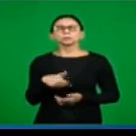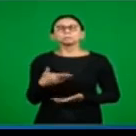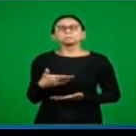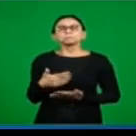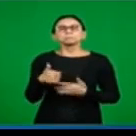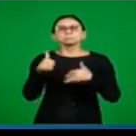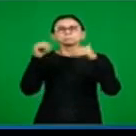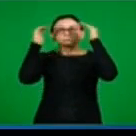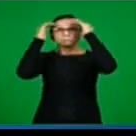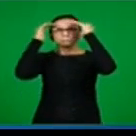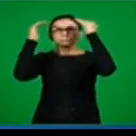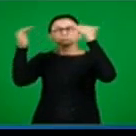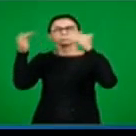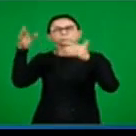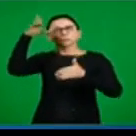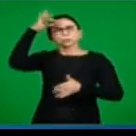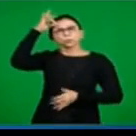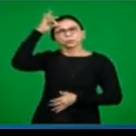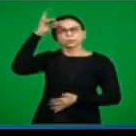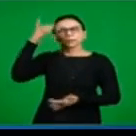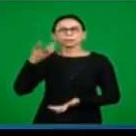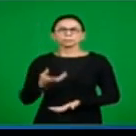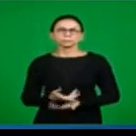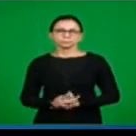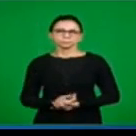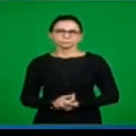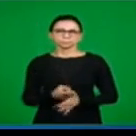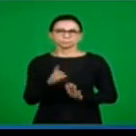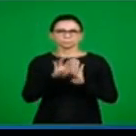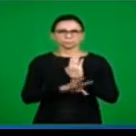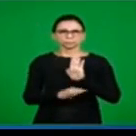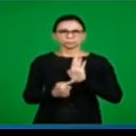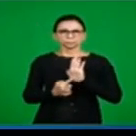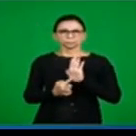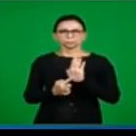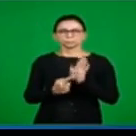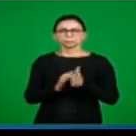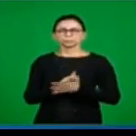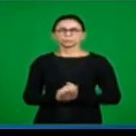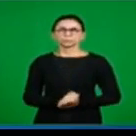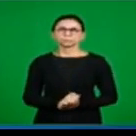What can the church keep in this moment? In the text.